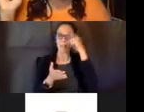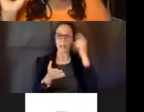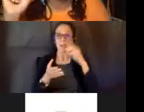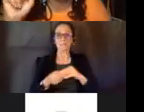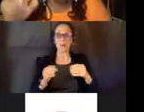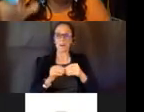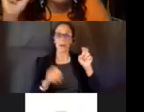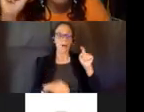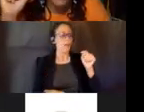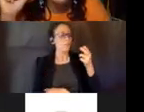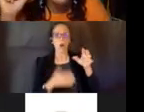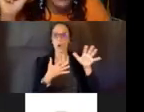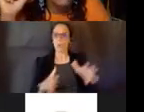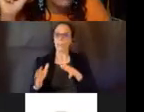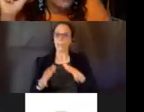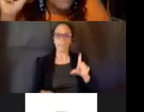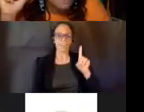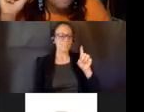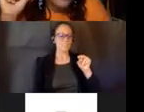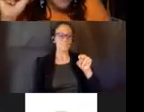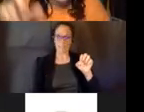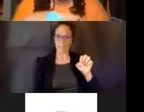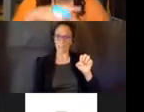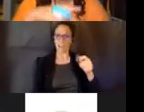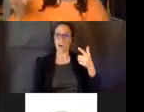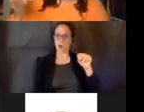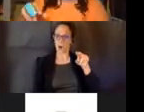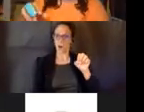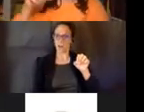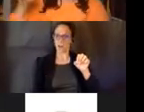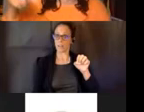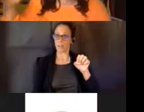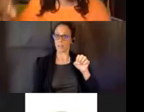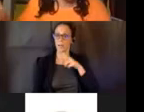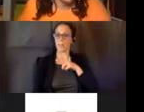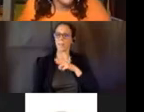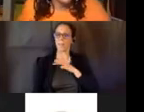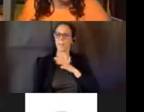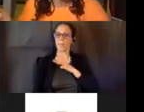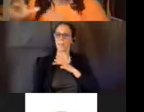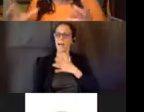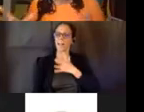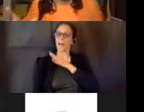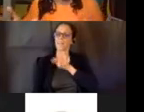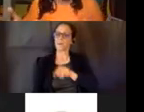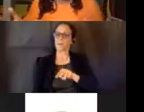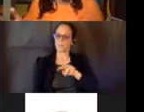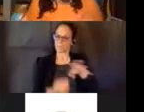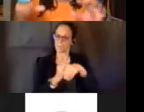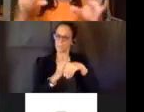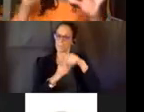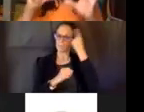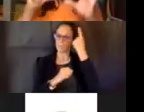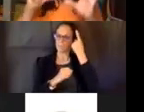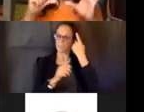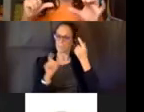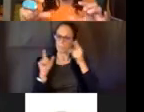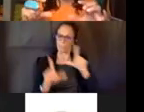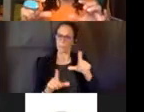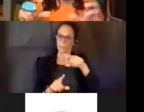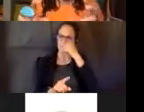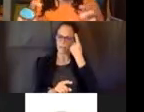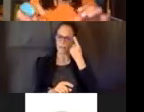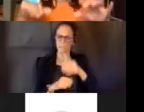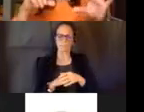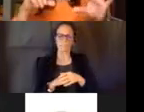and call it 1,000-mile walk was rough. And the person writing this, Sojourner Washington Douglas. And what I did was I created some